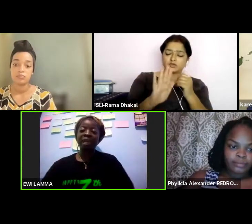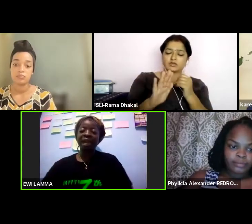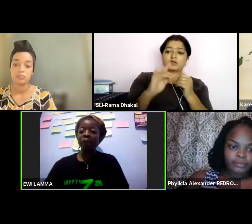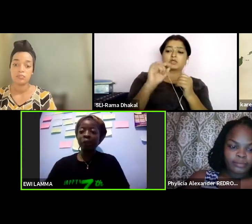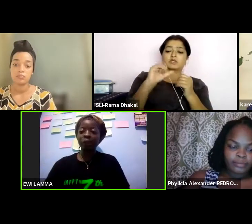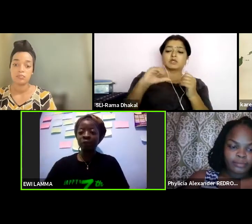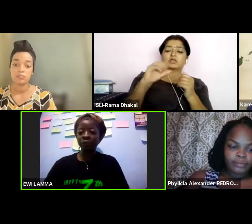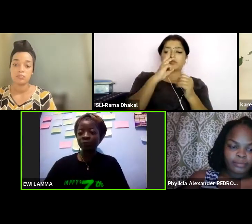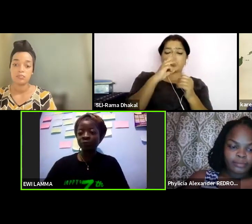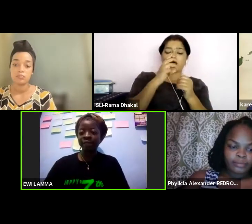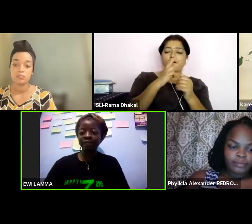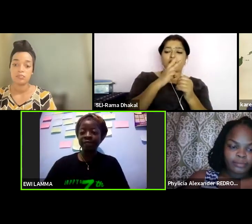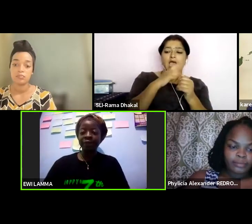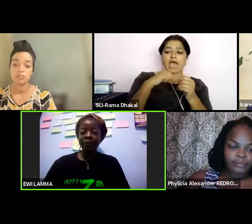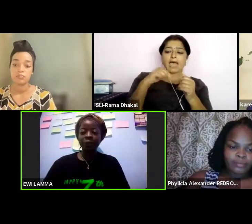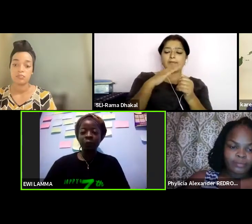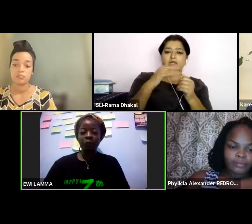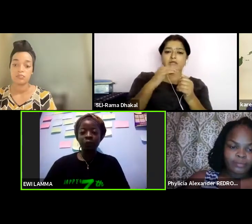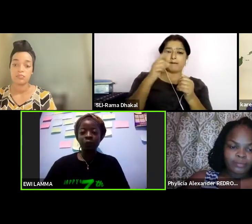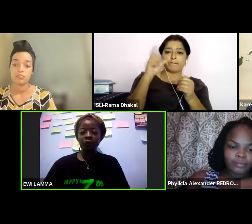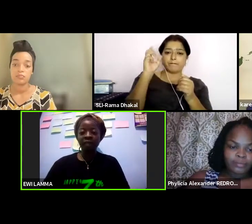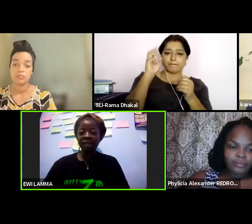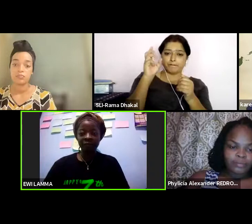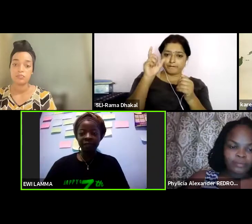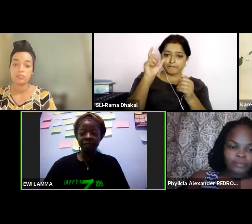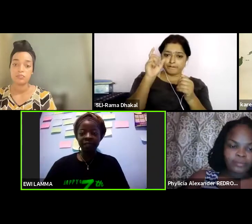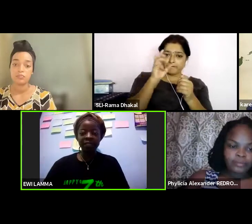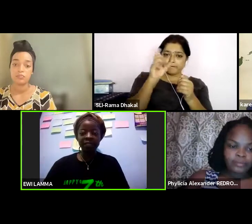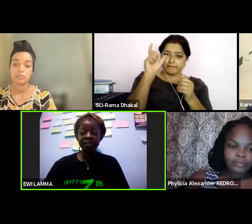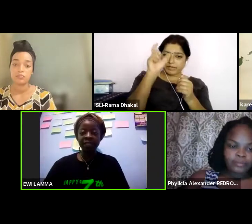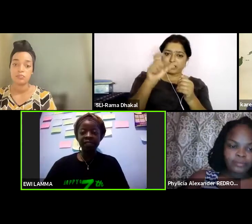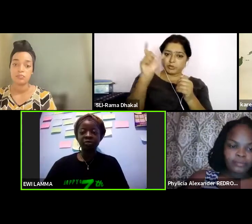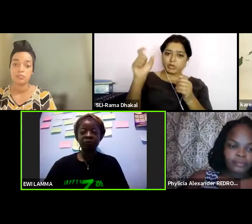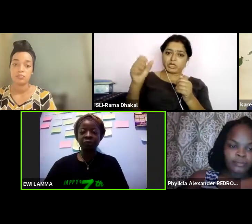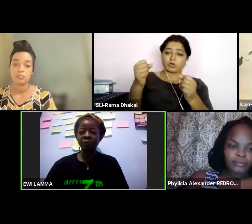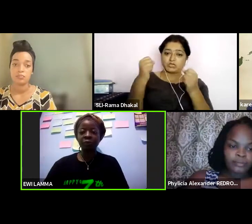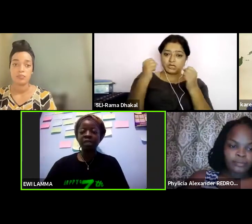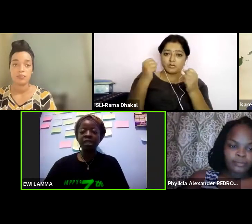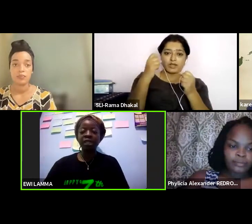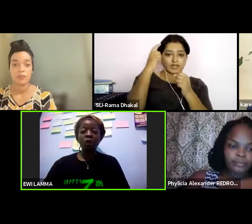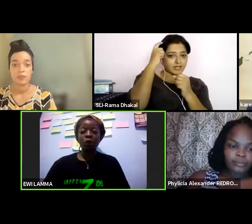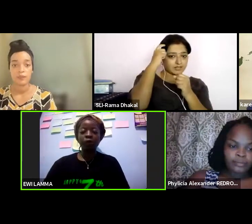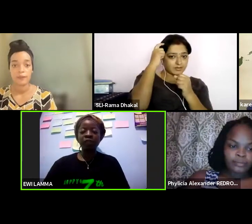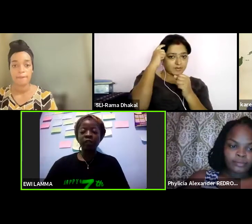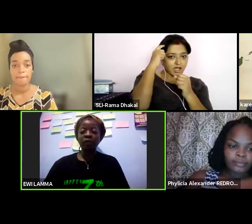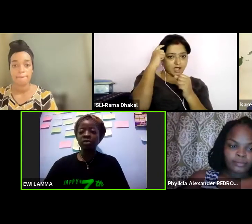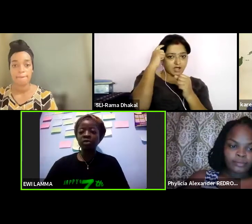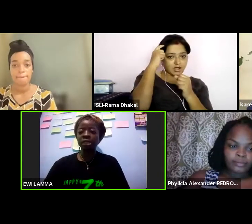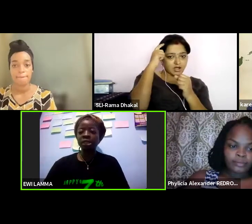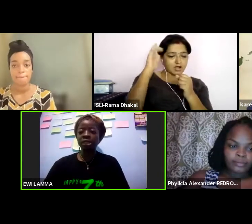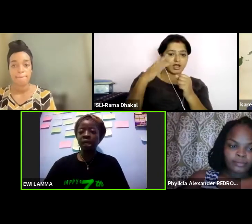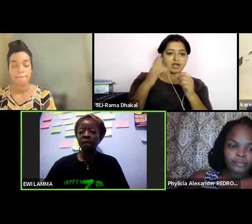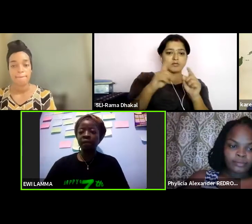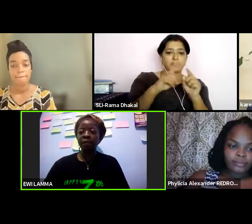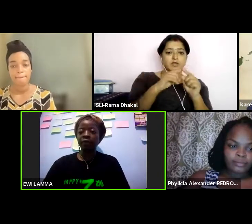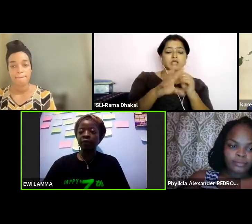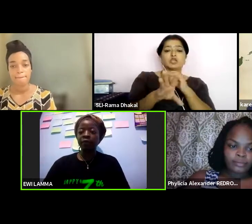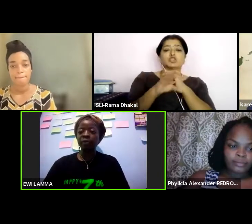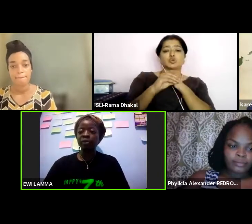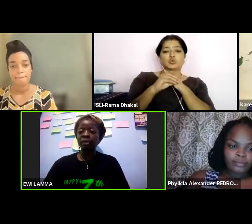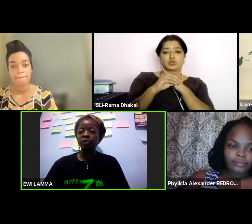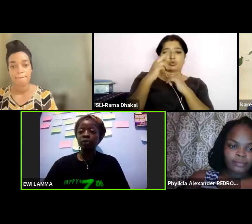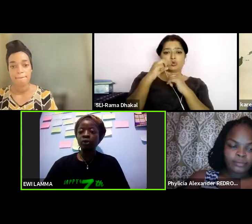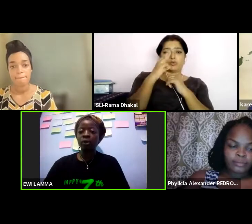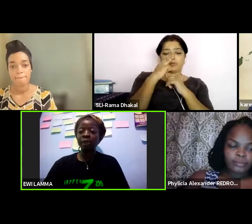to rely on the government for whatever is necessary for the development of their communities